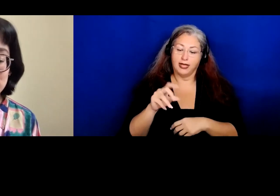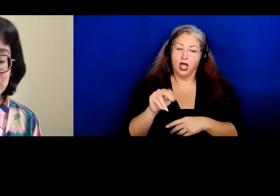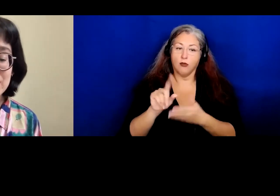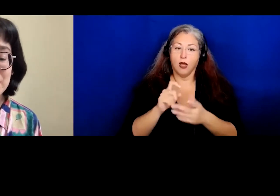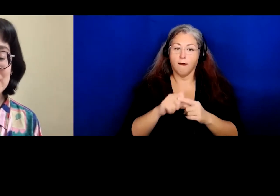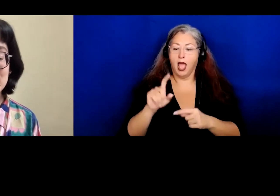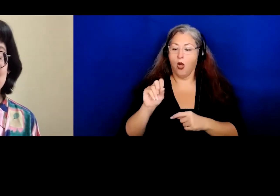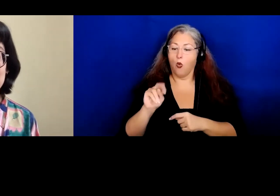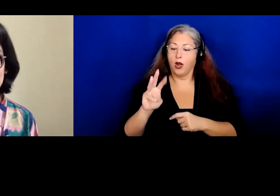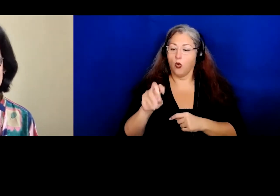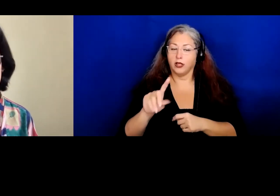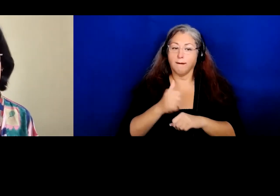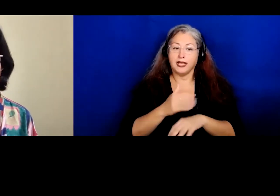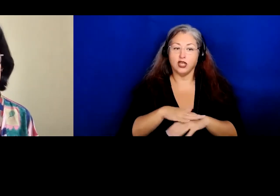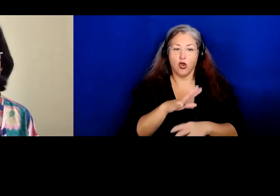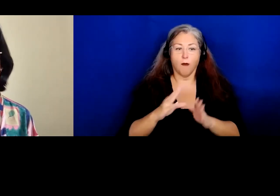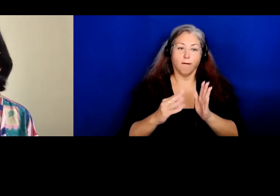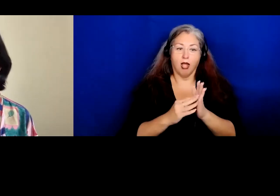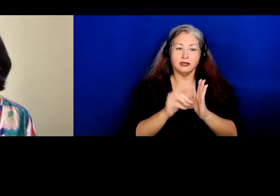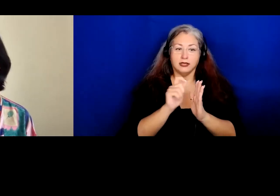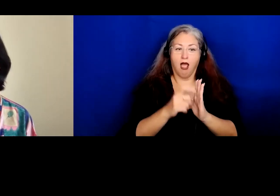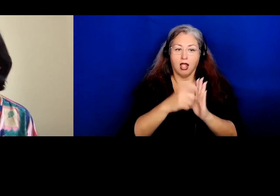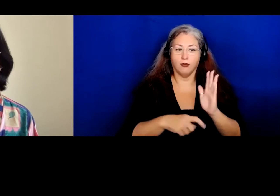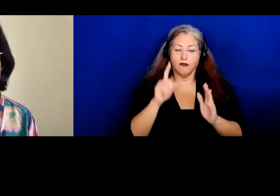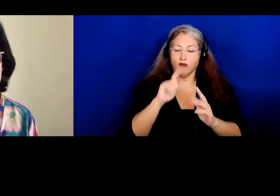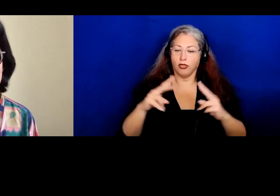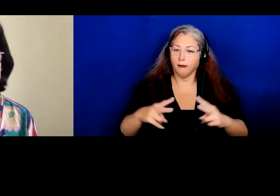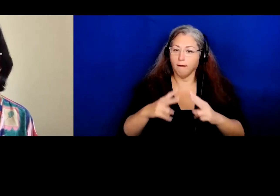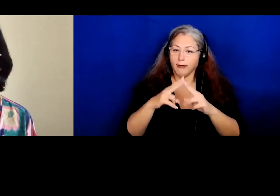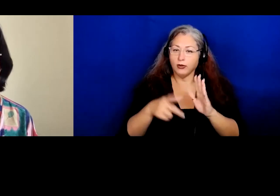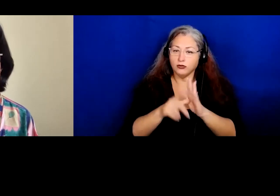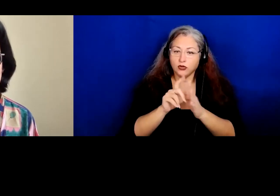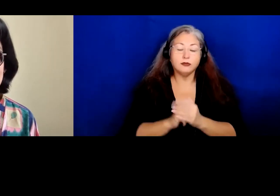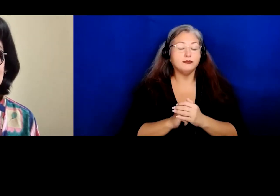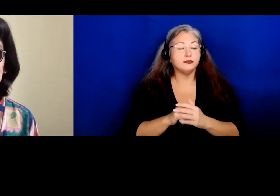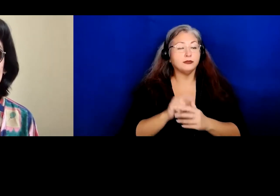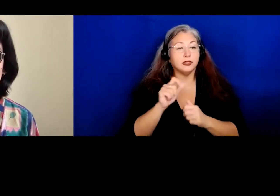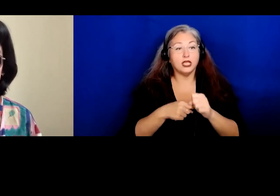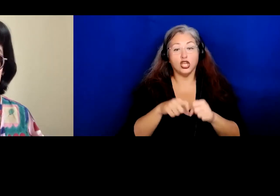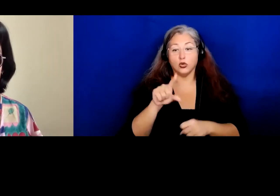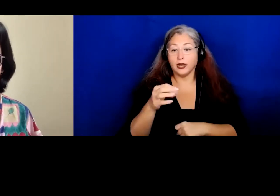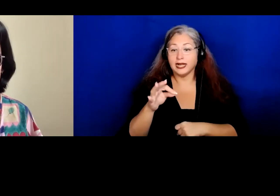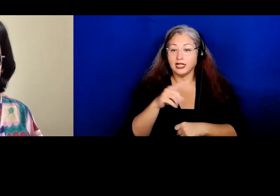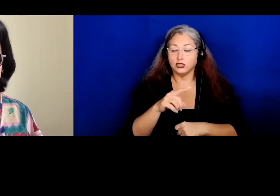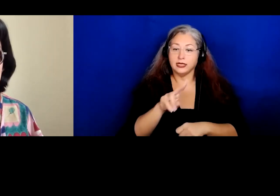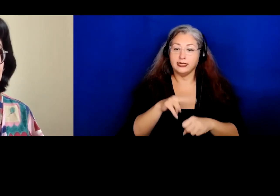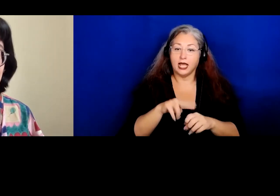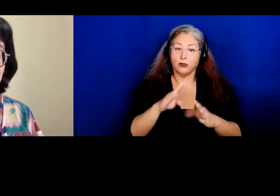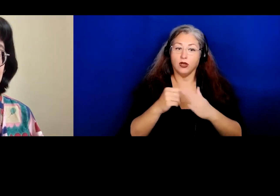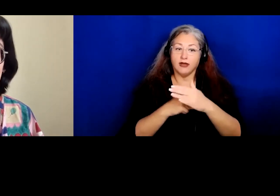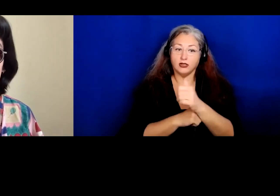One World, based on her mollusk column for the Paris Review. In 2019, she was a National Book